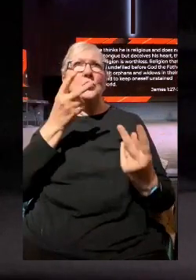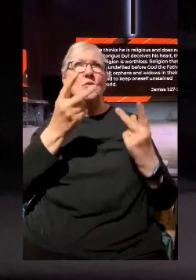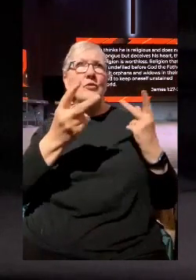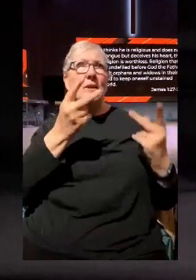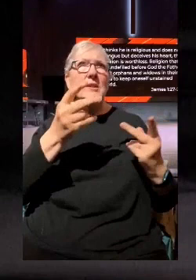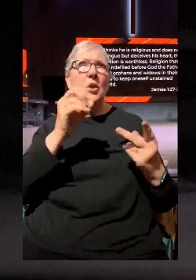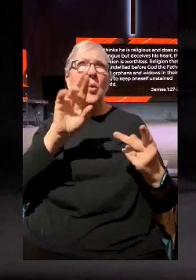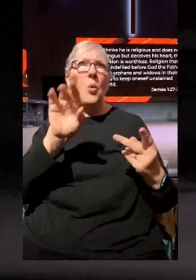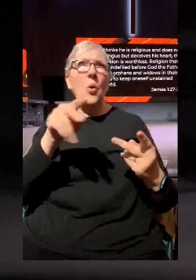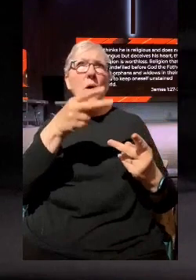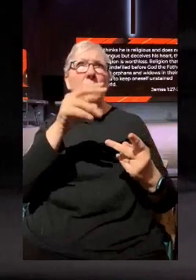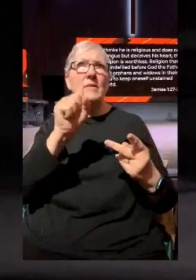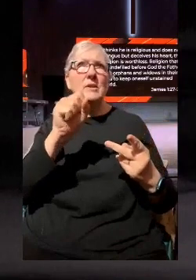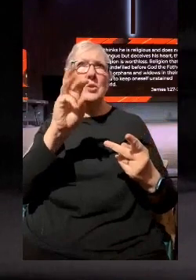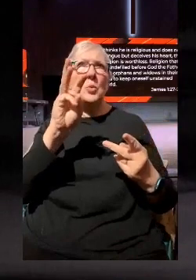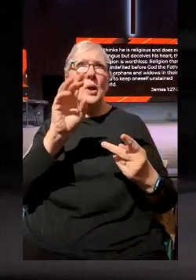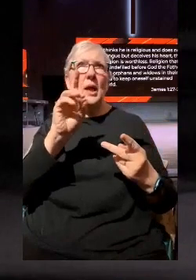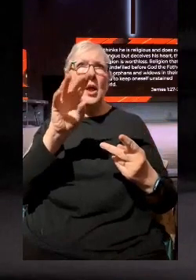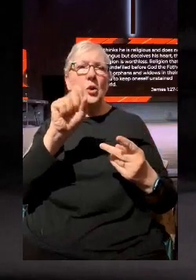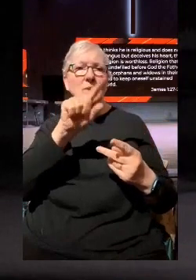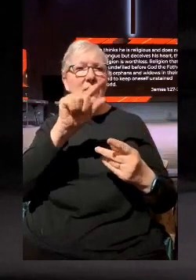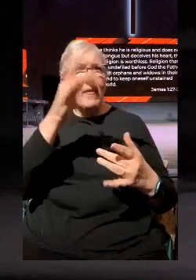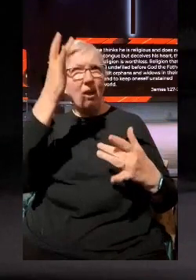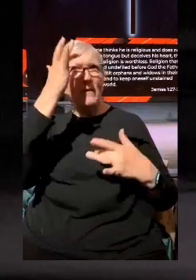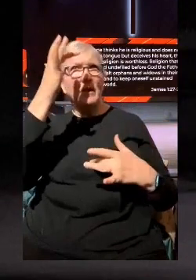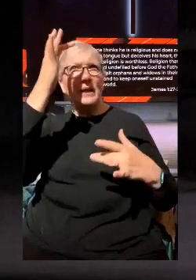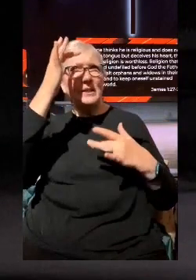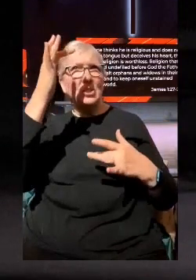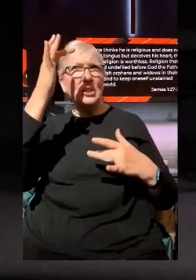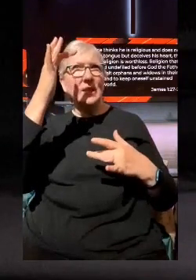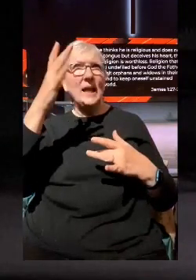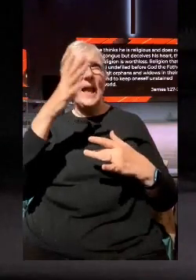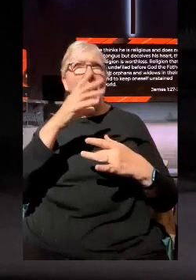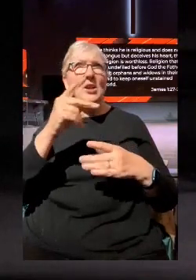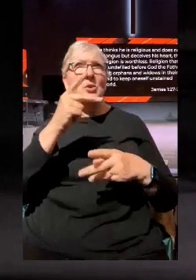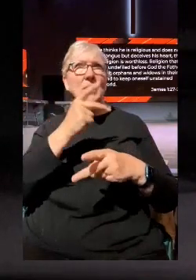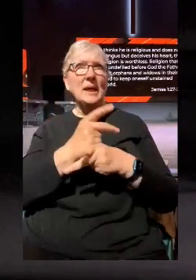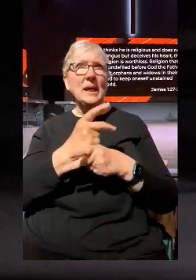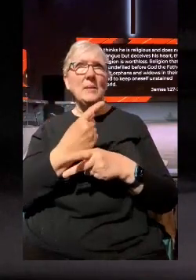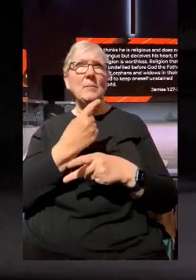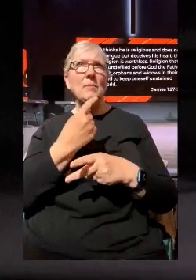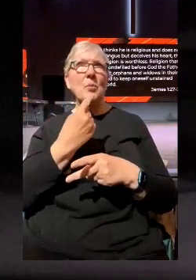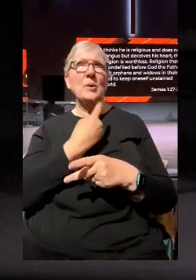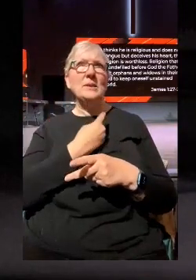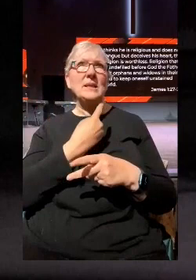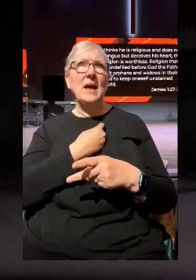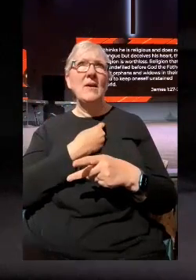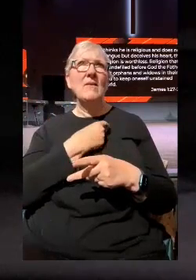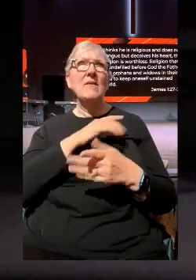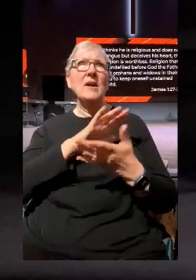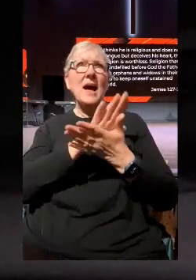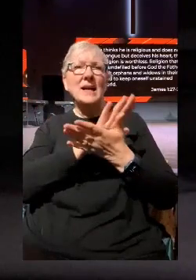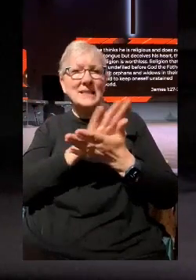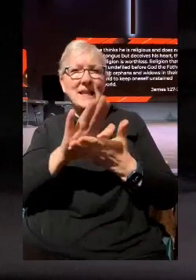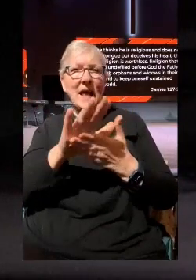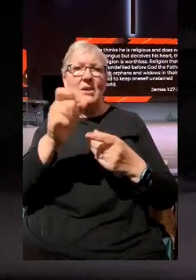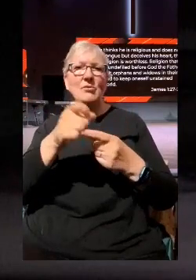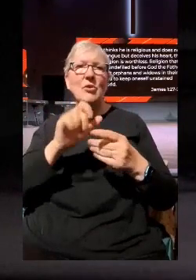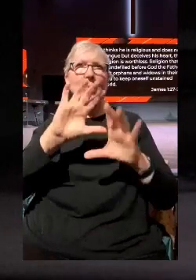Do you love God and others enough to bridle your tongue, to care for the vulnerable and marginalized in their